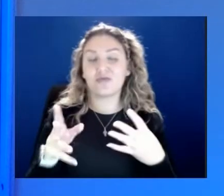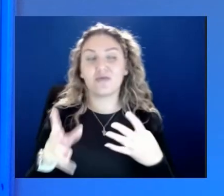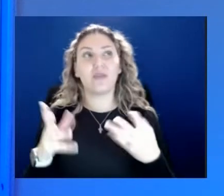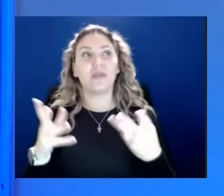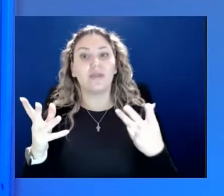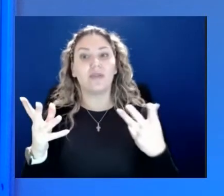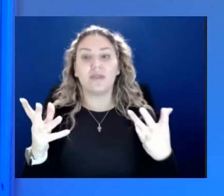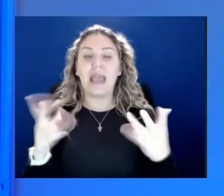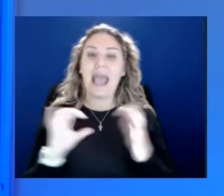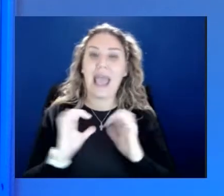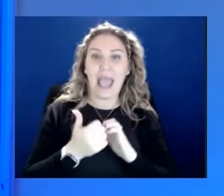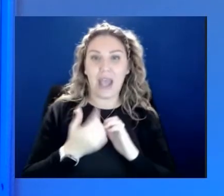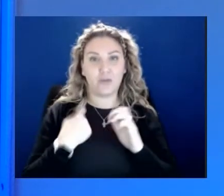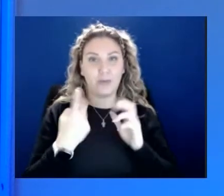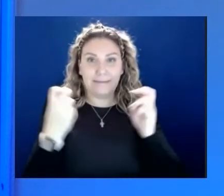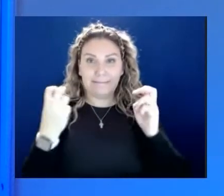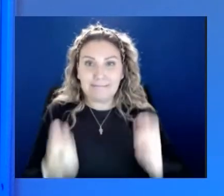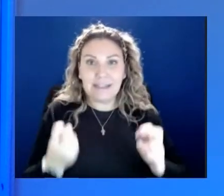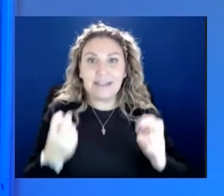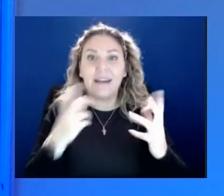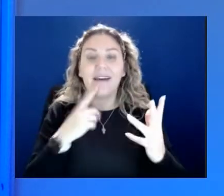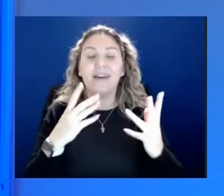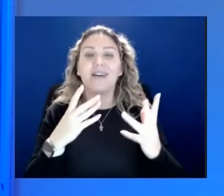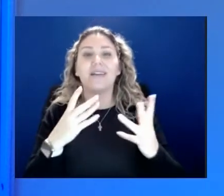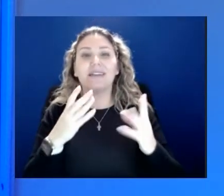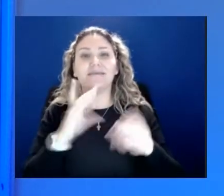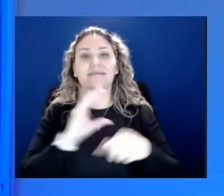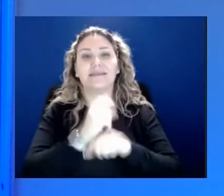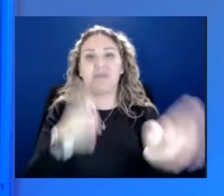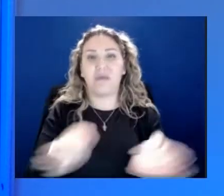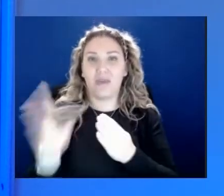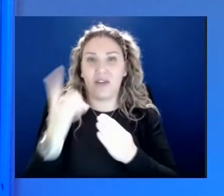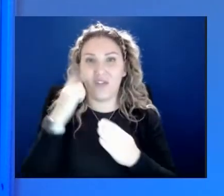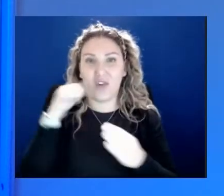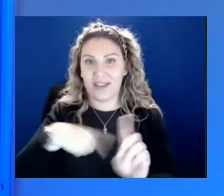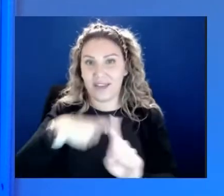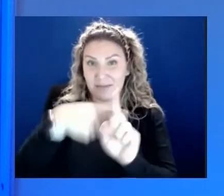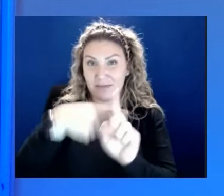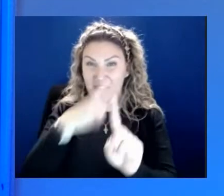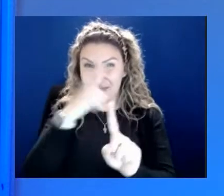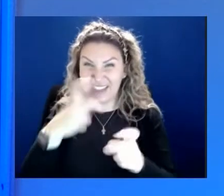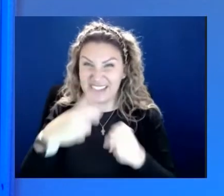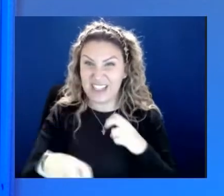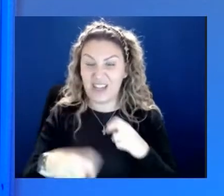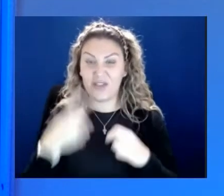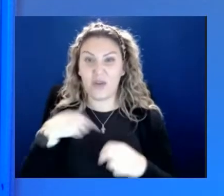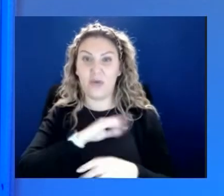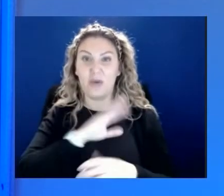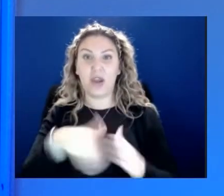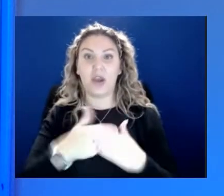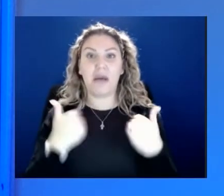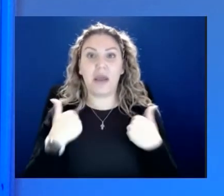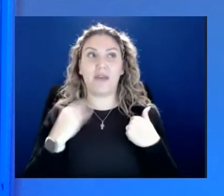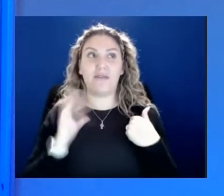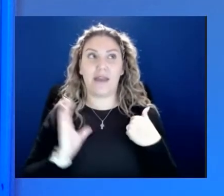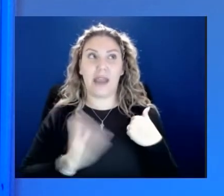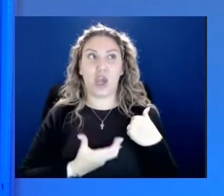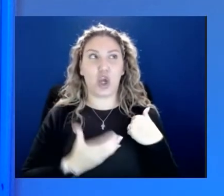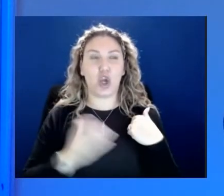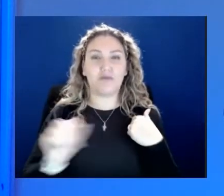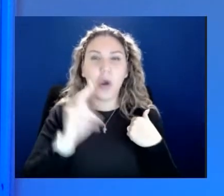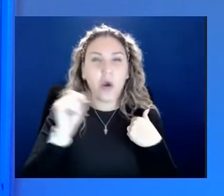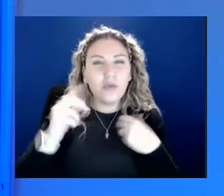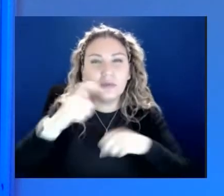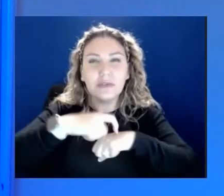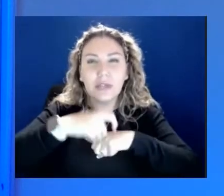how can we sit down and sort of make a plan to get through this month, because it's going to be rough. Because I think we do all have our own times of the year that we've sort